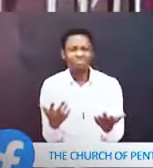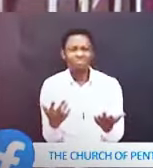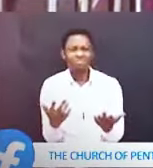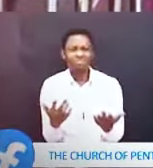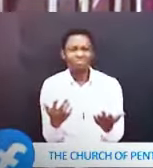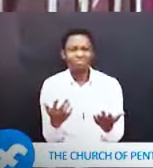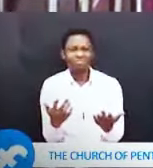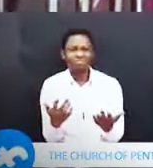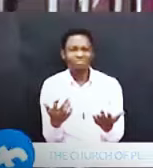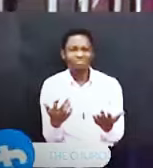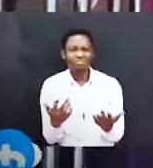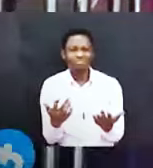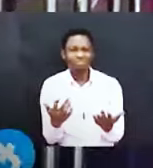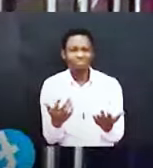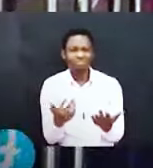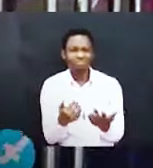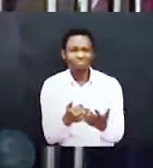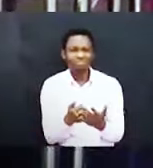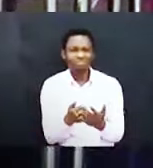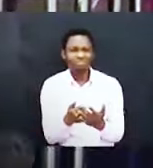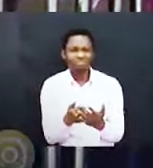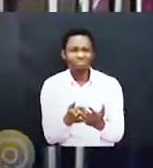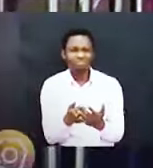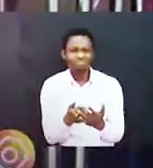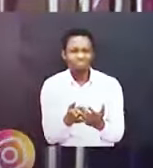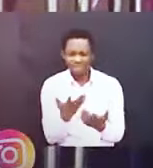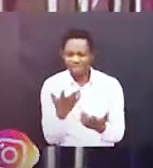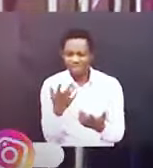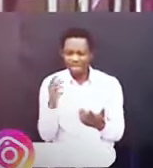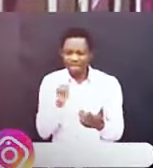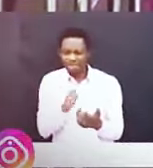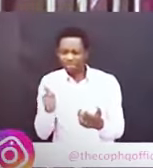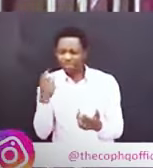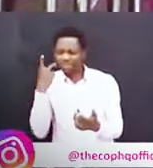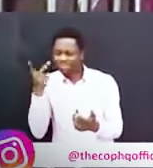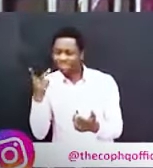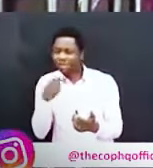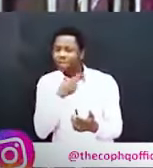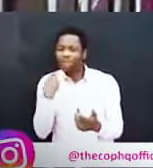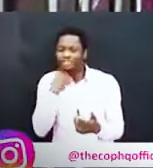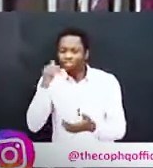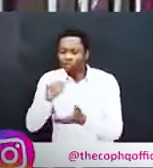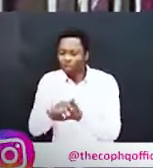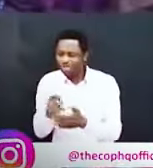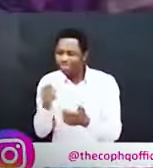today? And she was going to put the hand in the man's pocket.